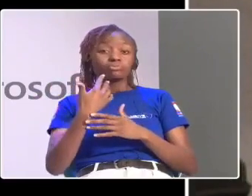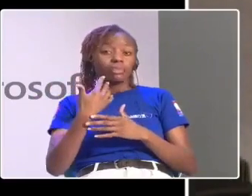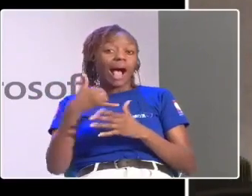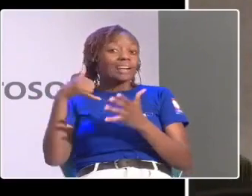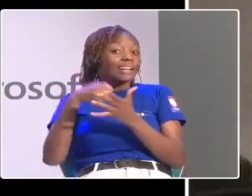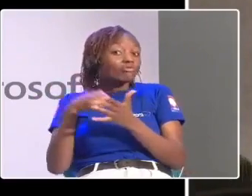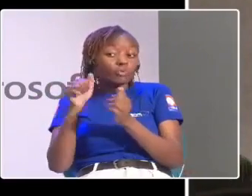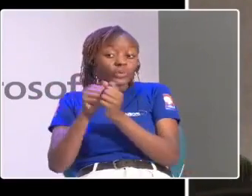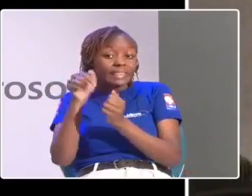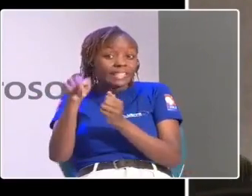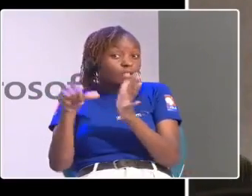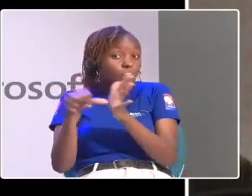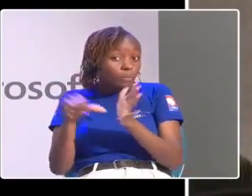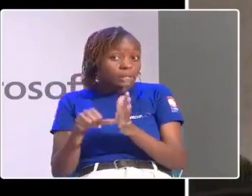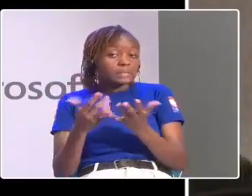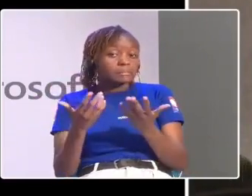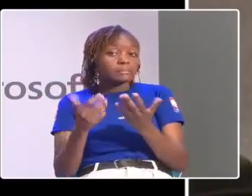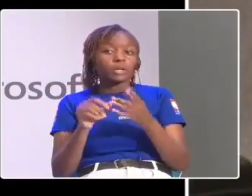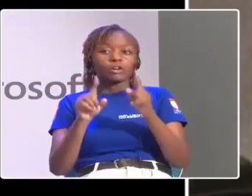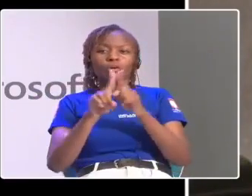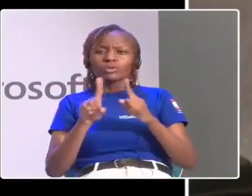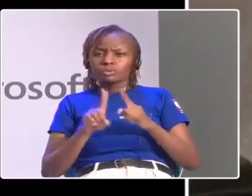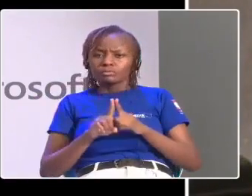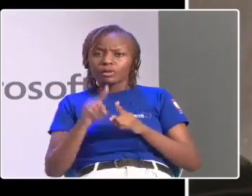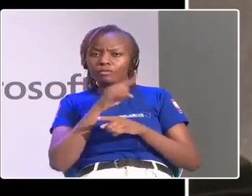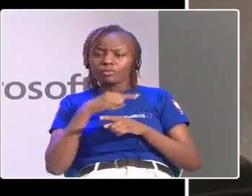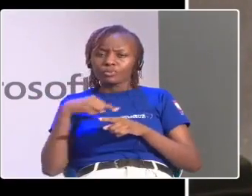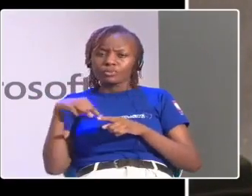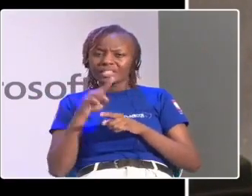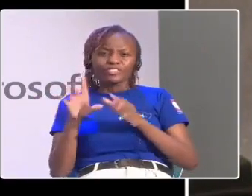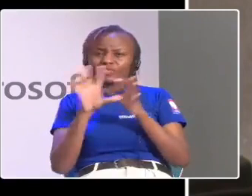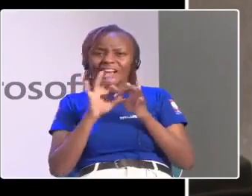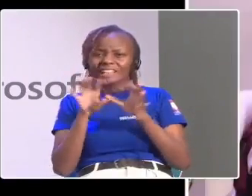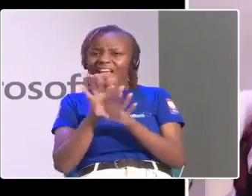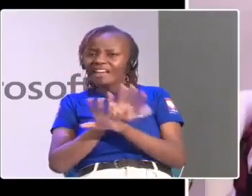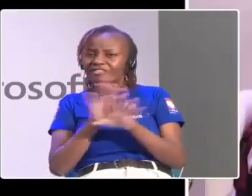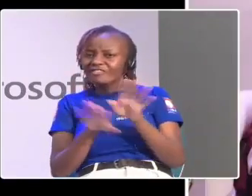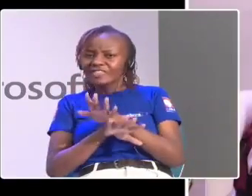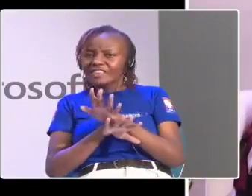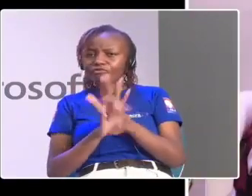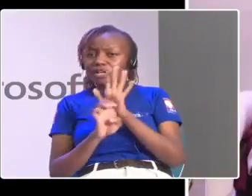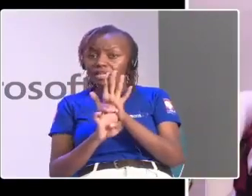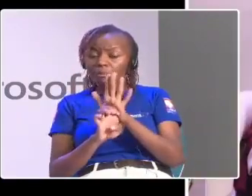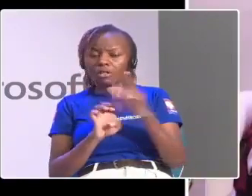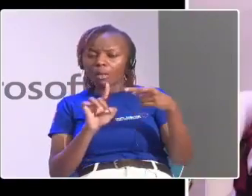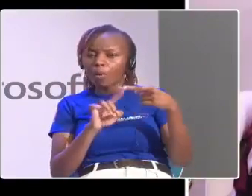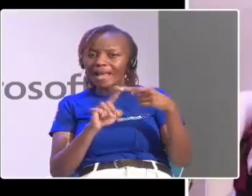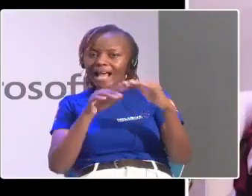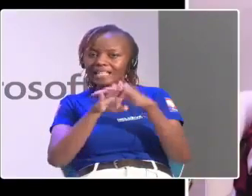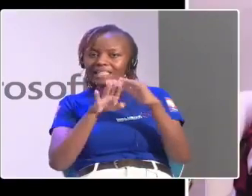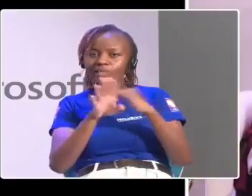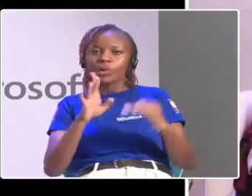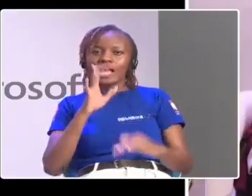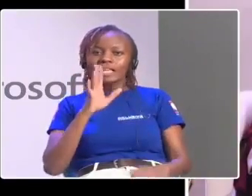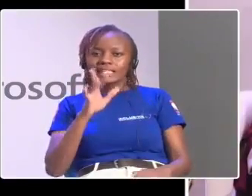And then where appropriate, we also bring other partners in so we can do these things together. An example of this is the Accessible Speech Project, which